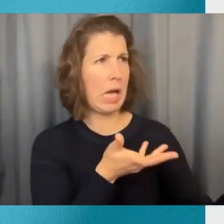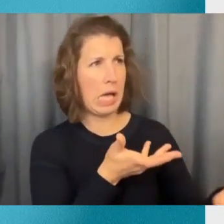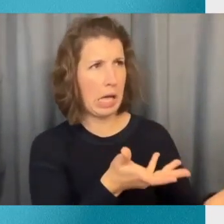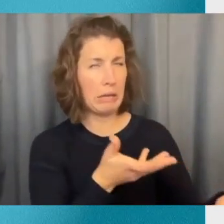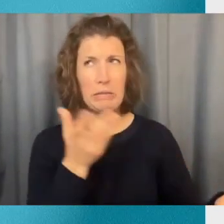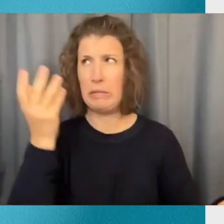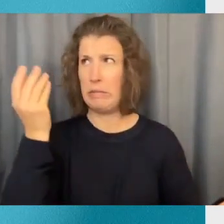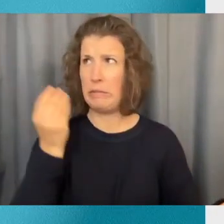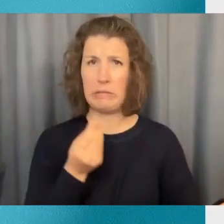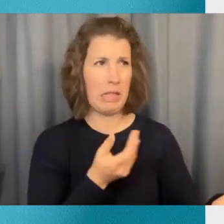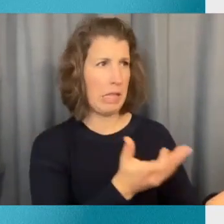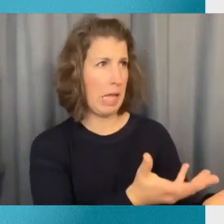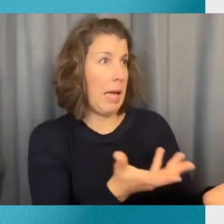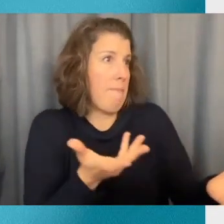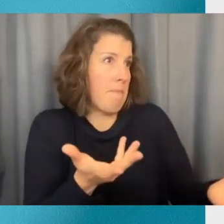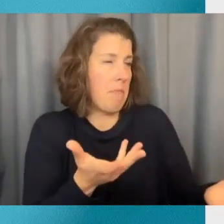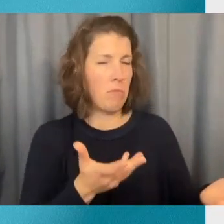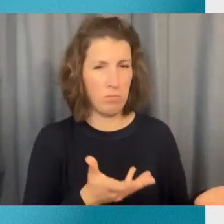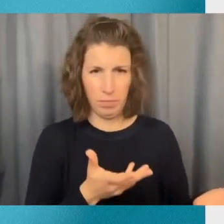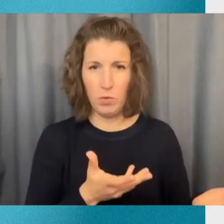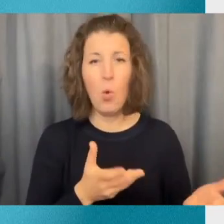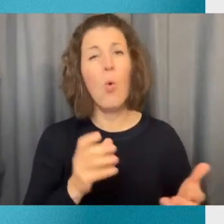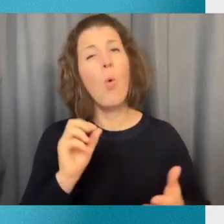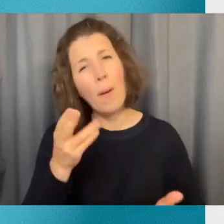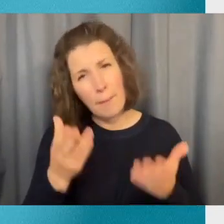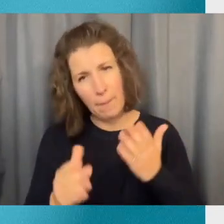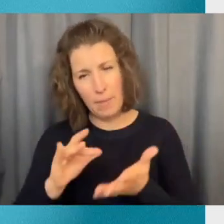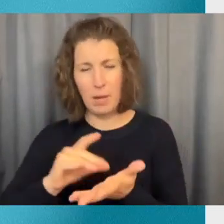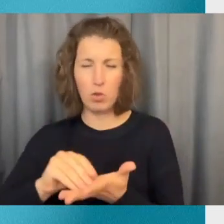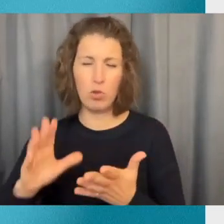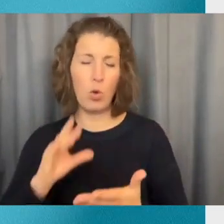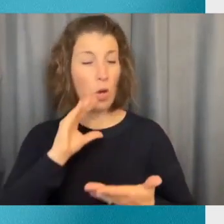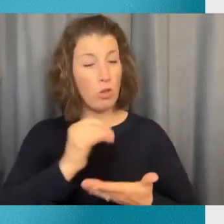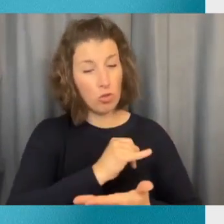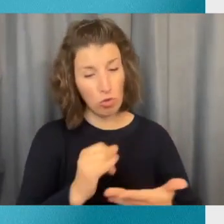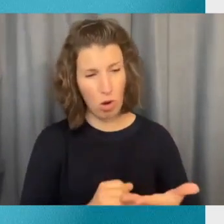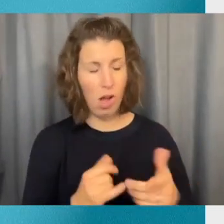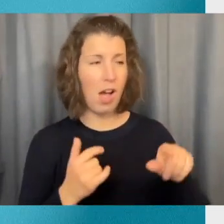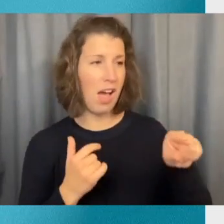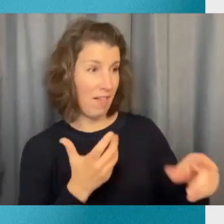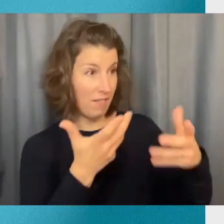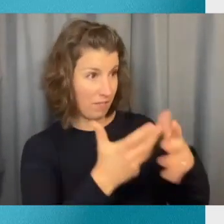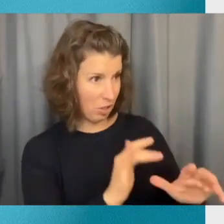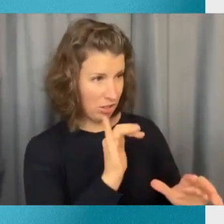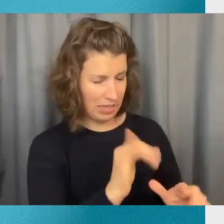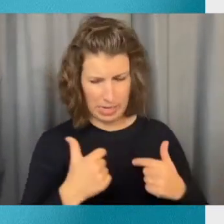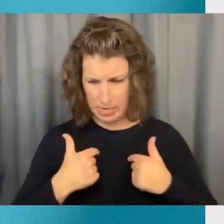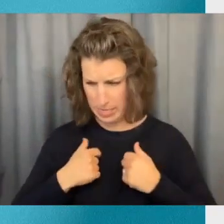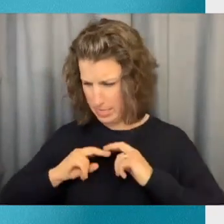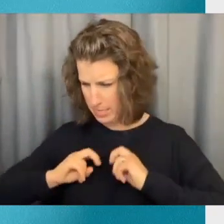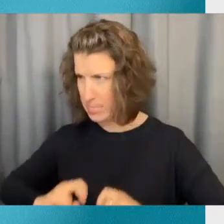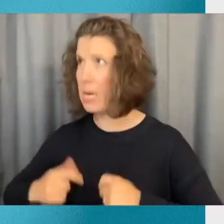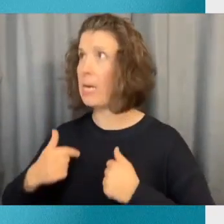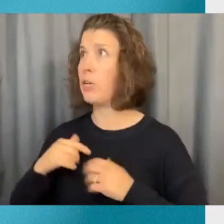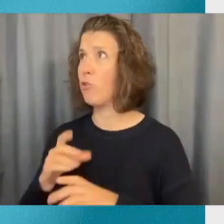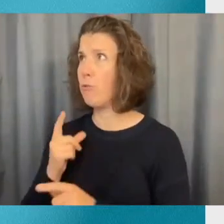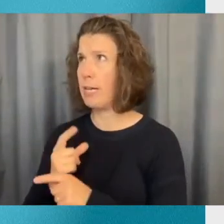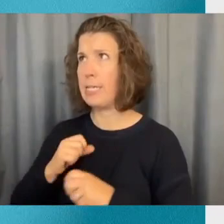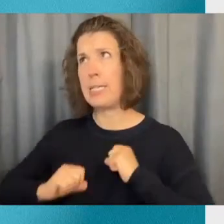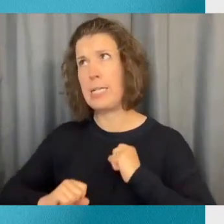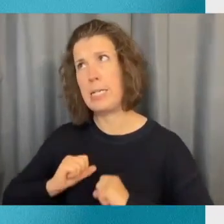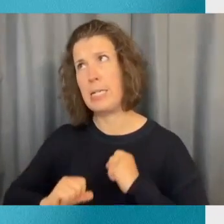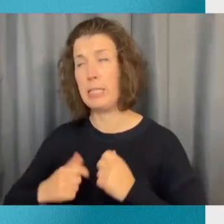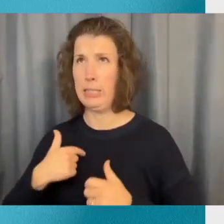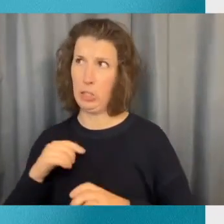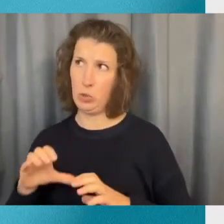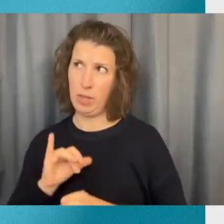they wanted to. Or they draw themselves coming out of it and asking all these questions. Did I do this right? Did I do that right? Because what came after actually